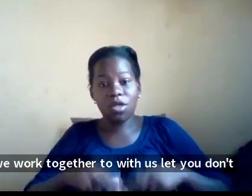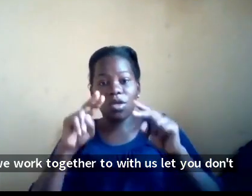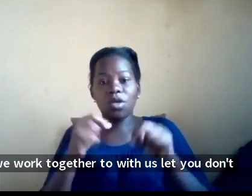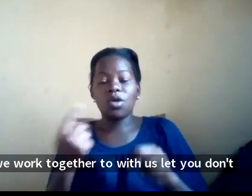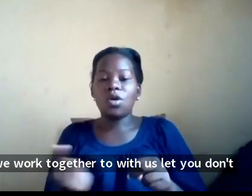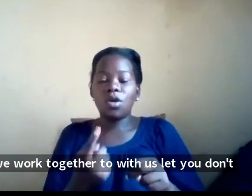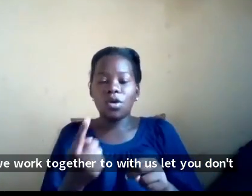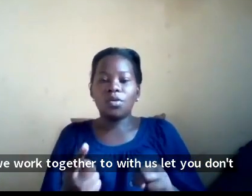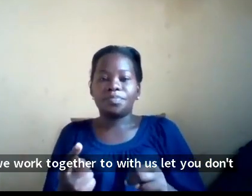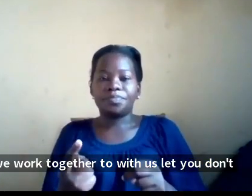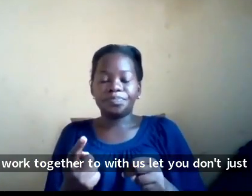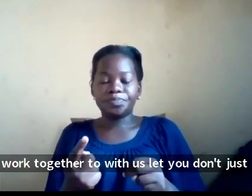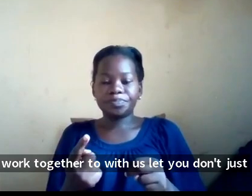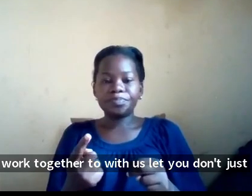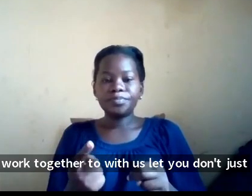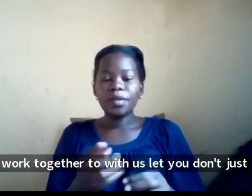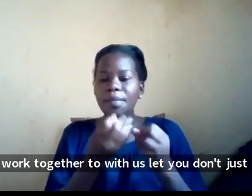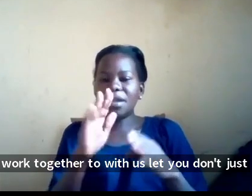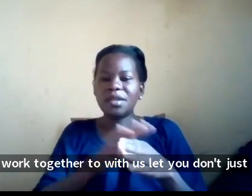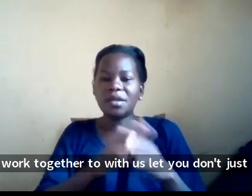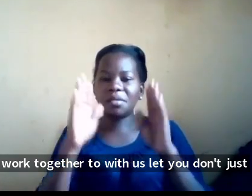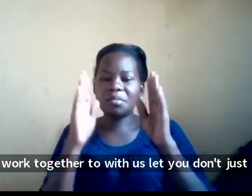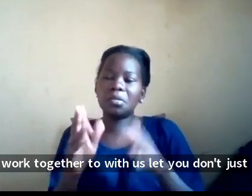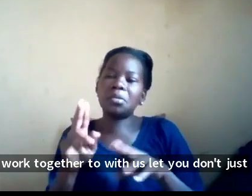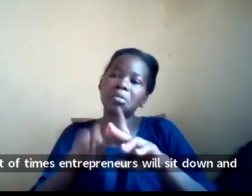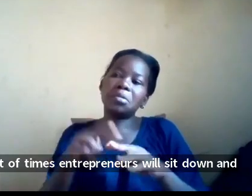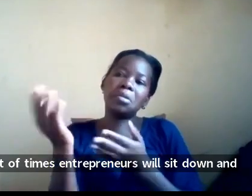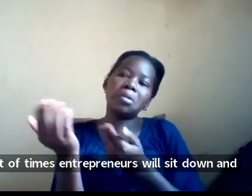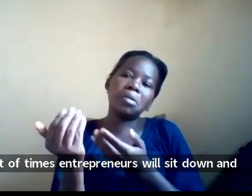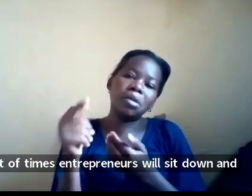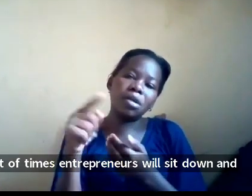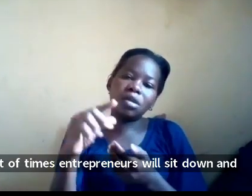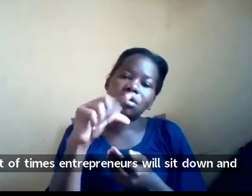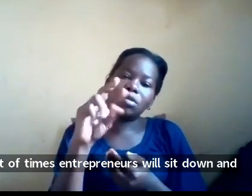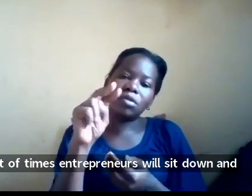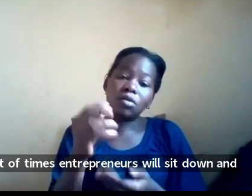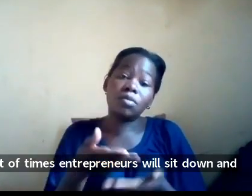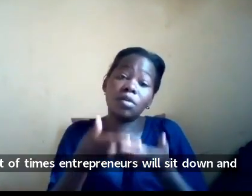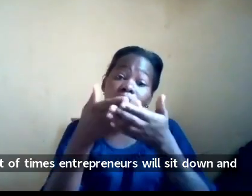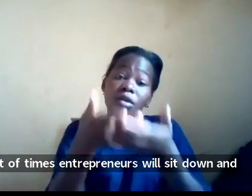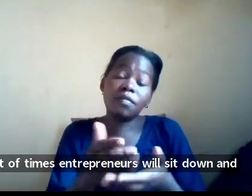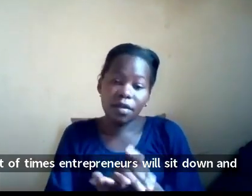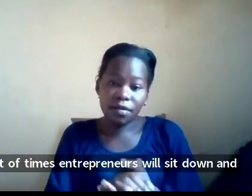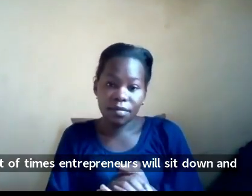lot of times entrepreneurs will sit down and expect these grants to be given to them, and then